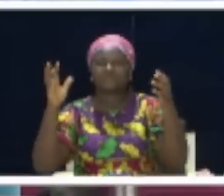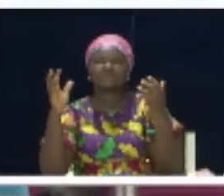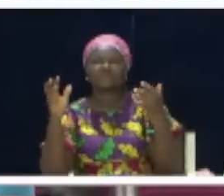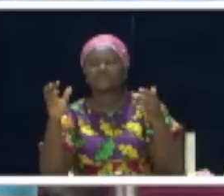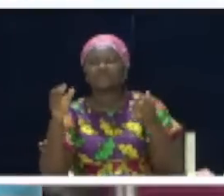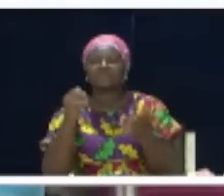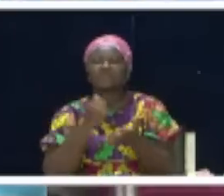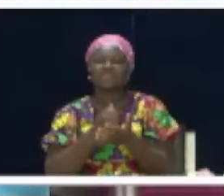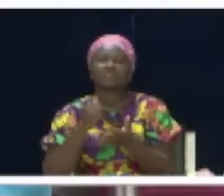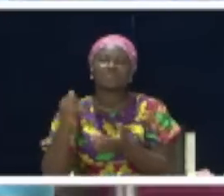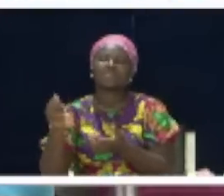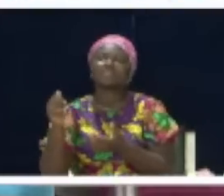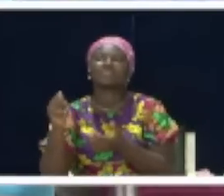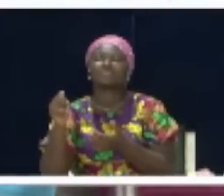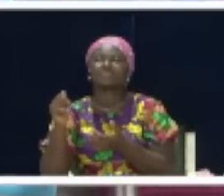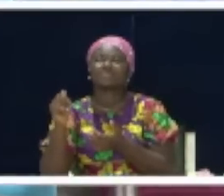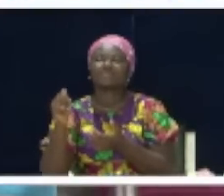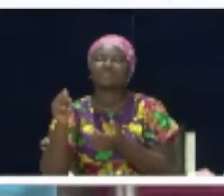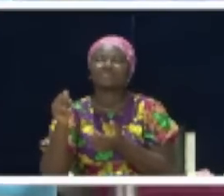Amen.